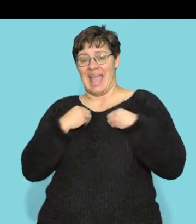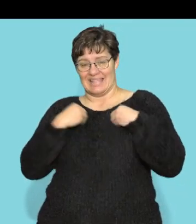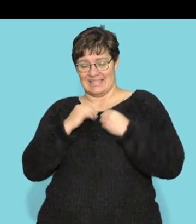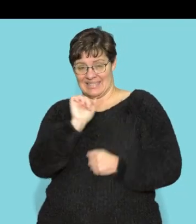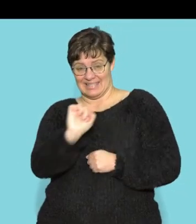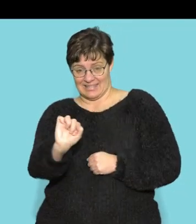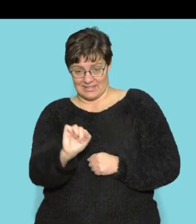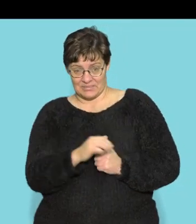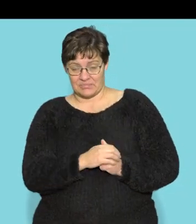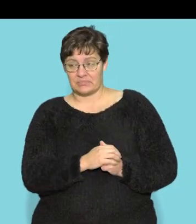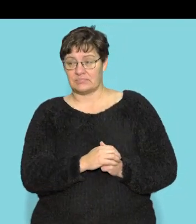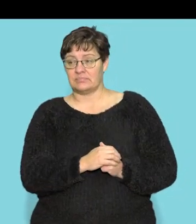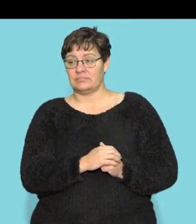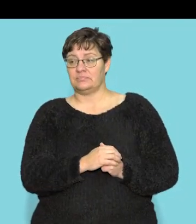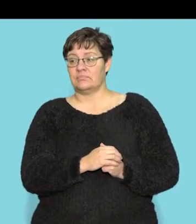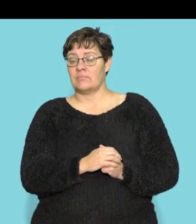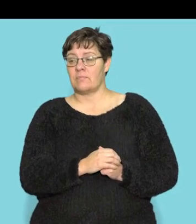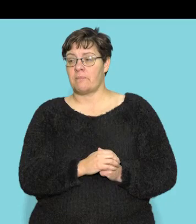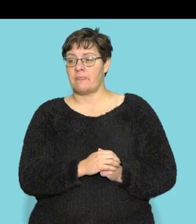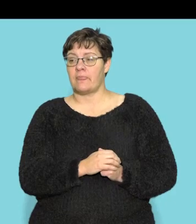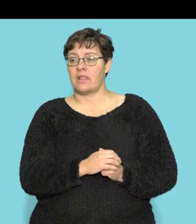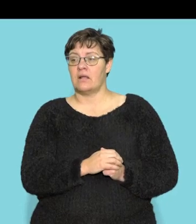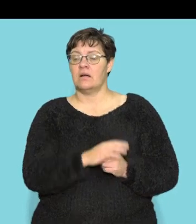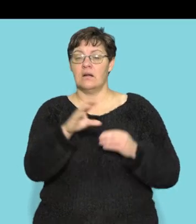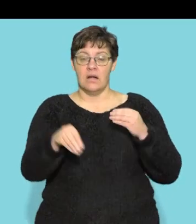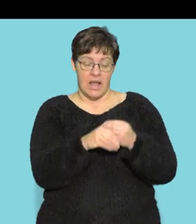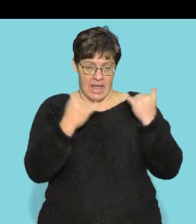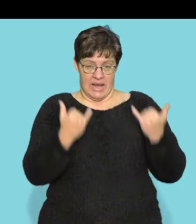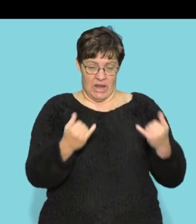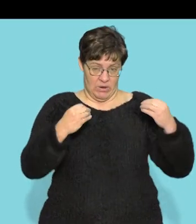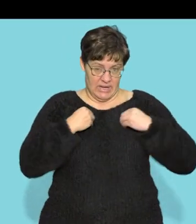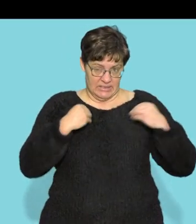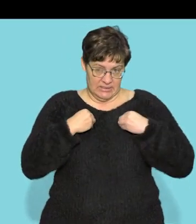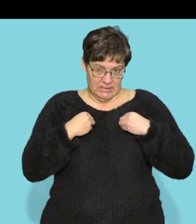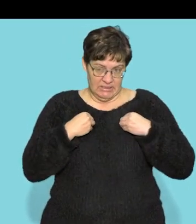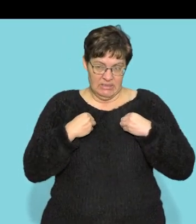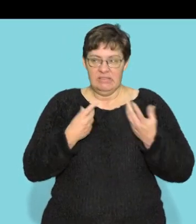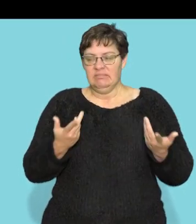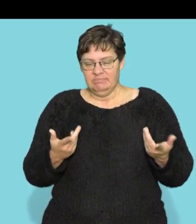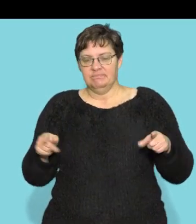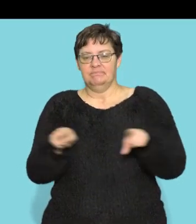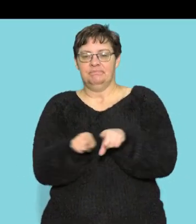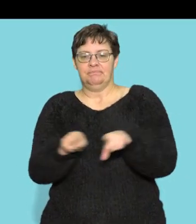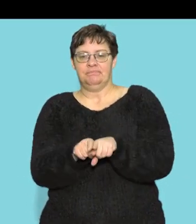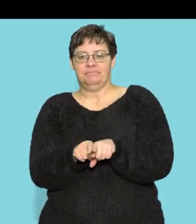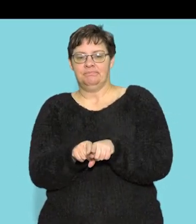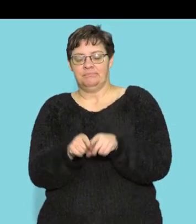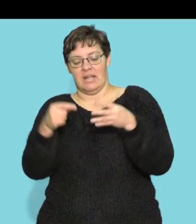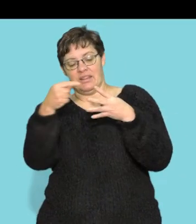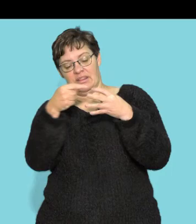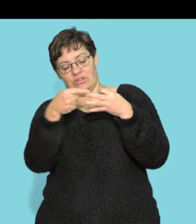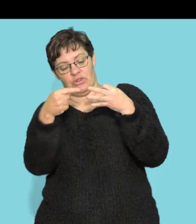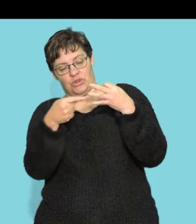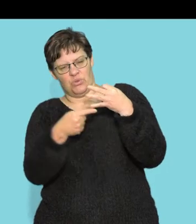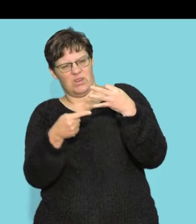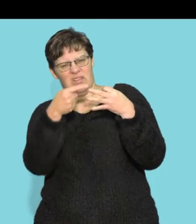component there, right? And then you bring in your current assets, right? And then obviously these three figures,